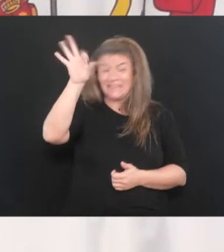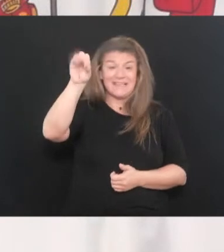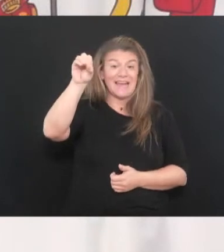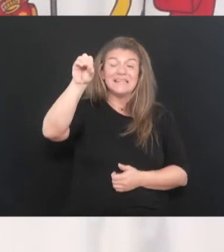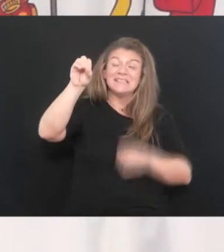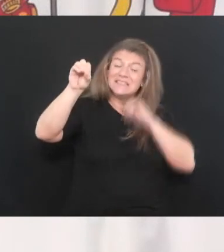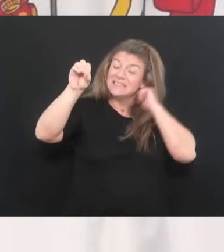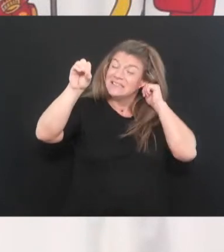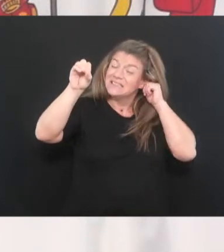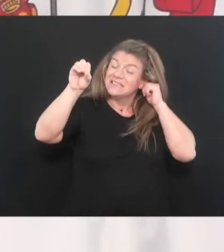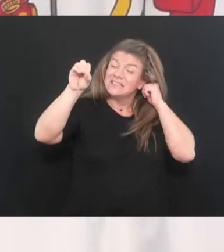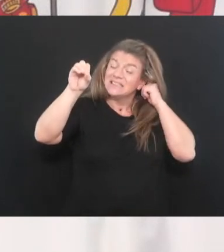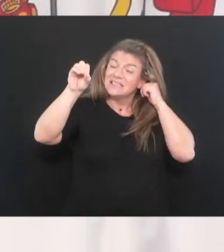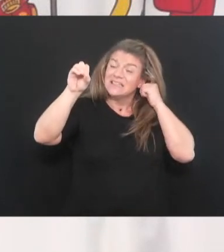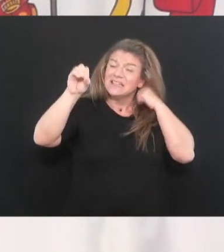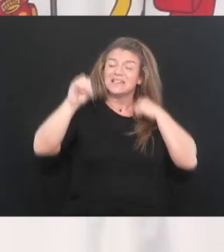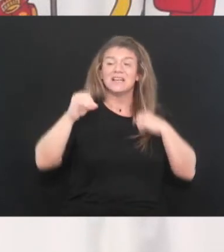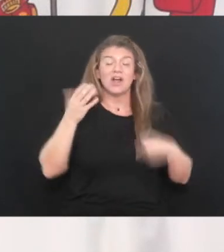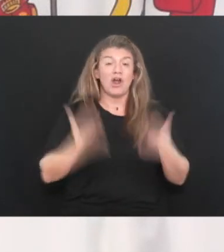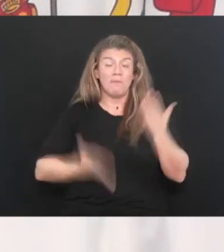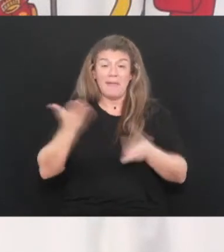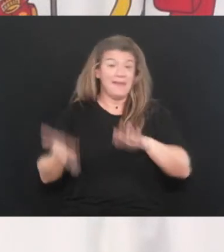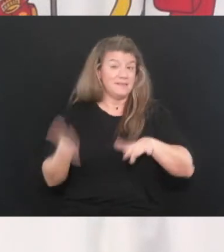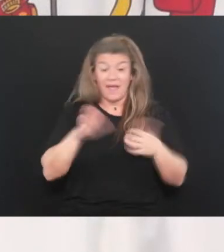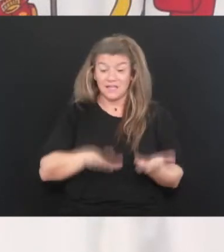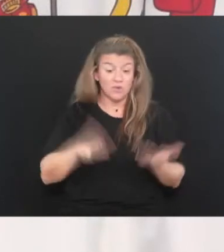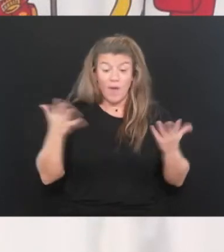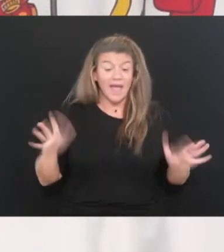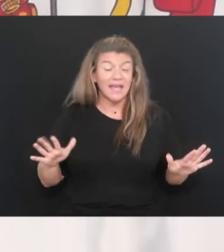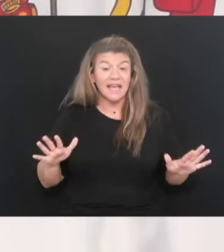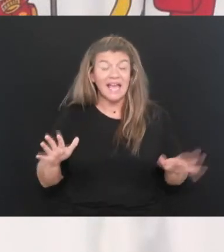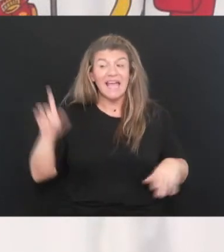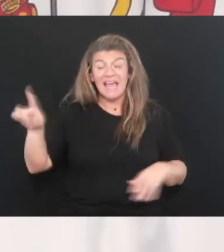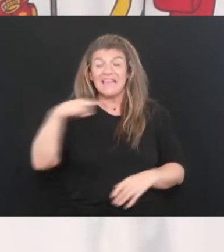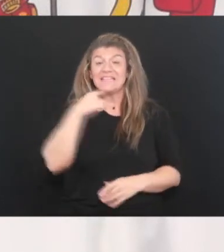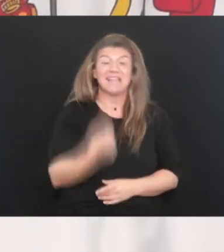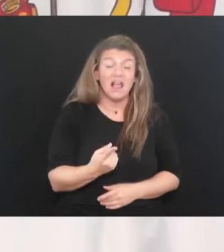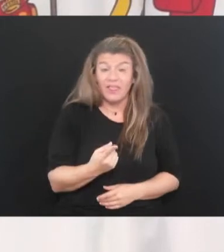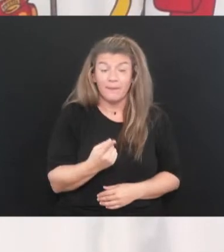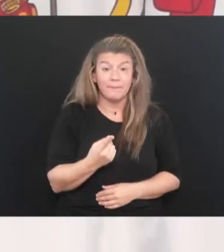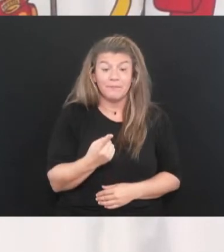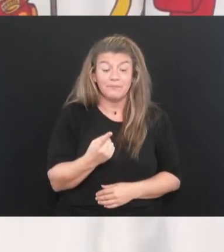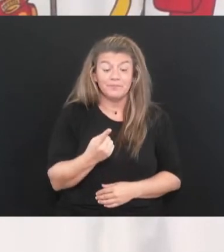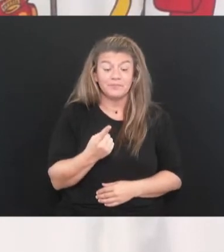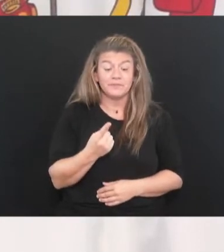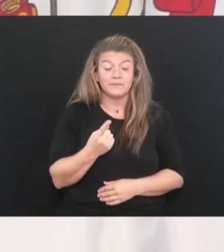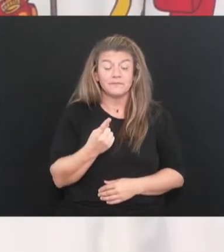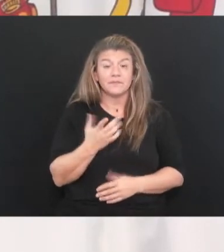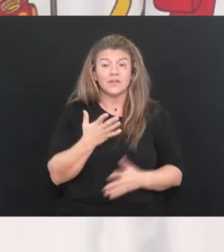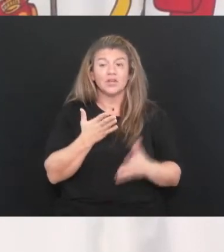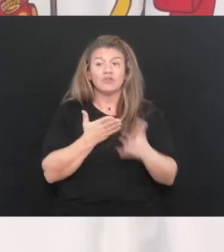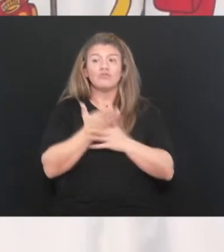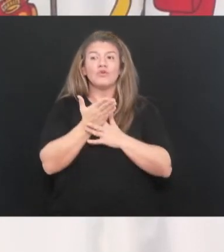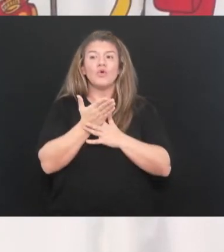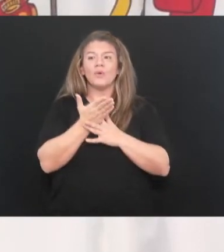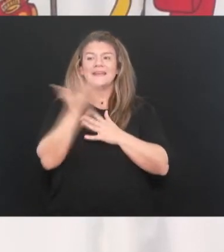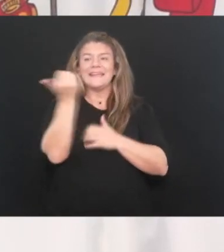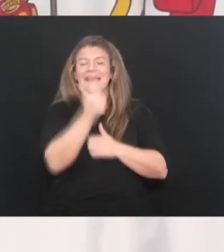old, or maybe that dad has passed away, and he's telling them through voices that he can